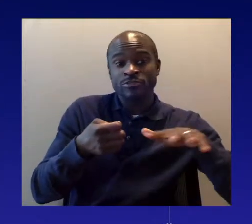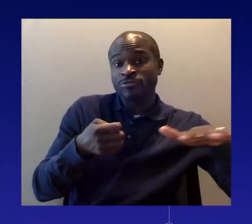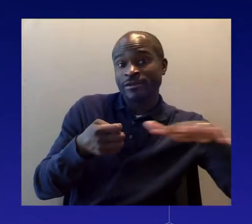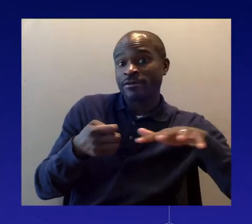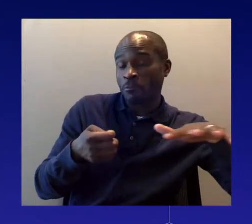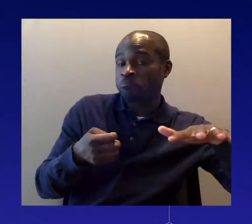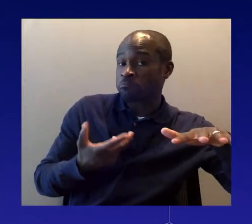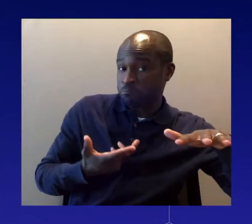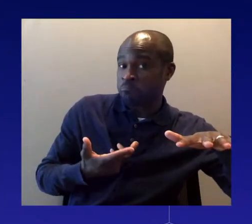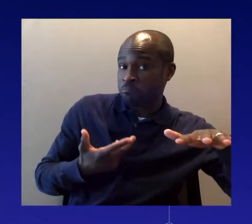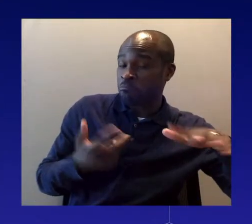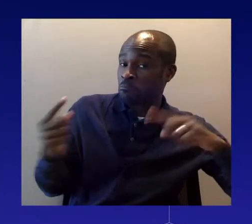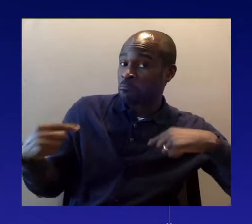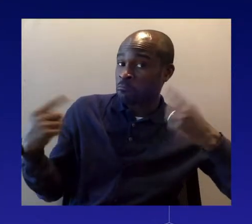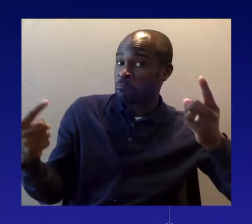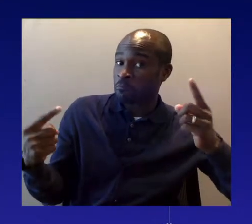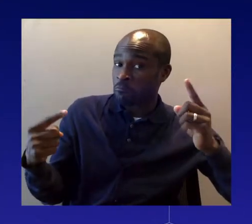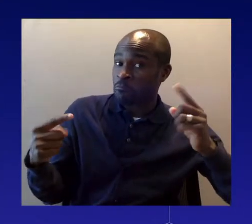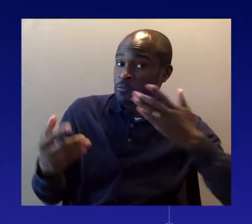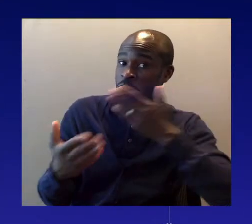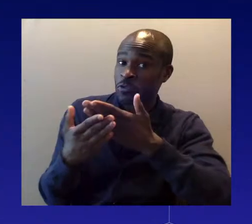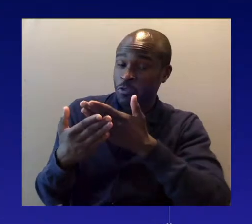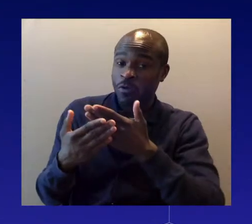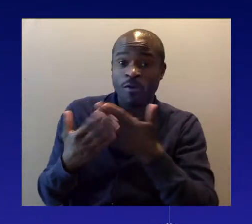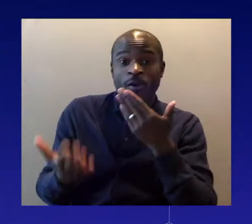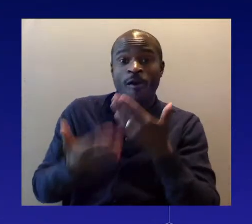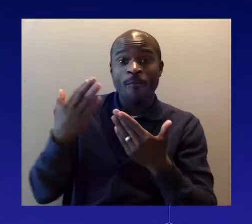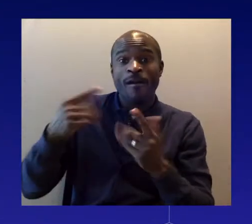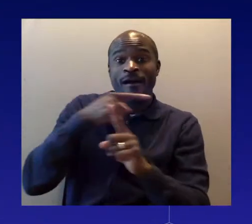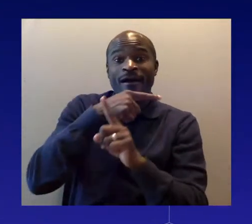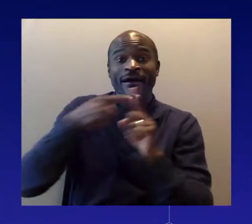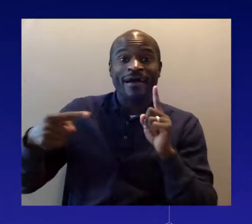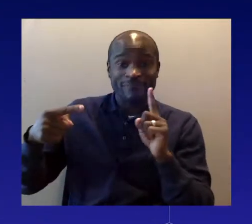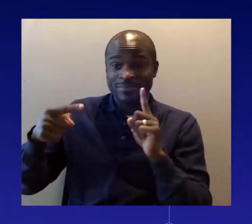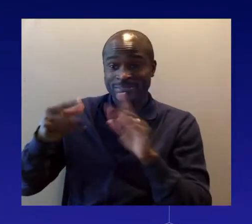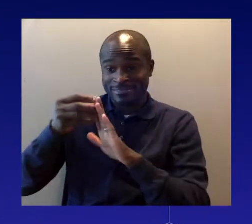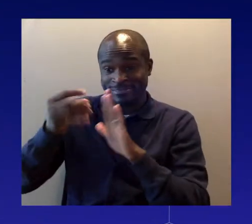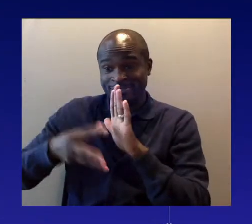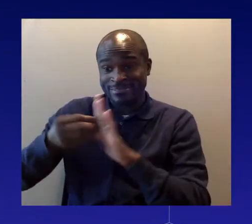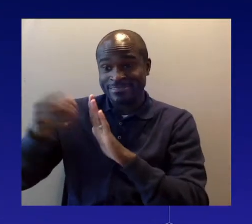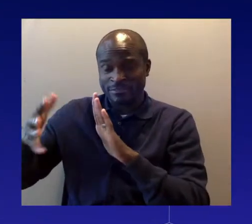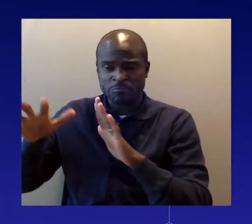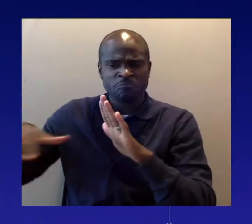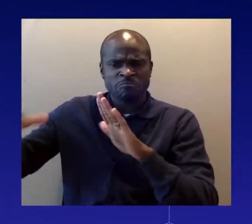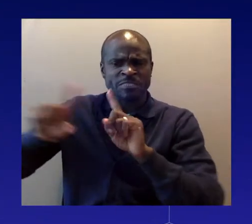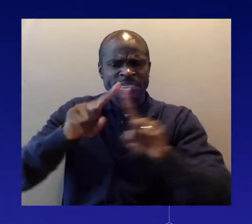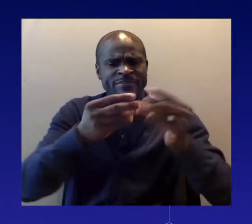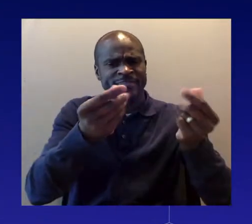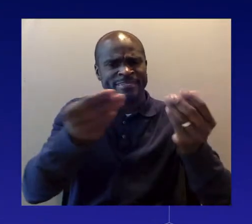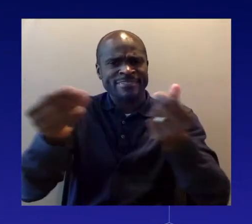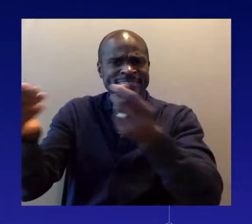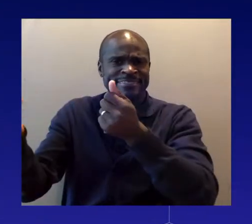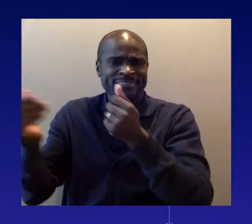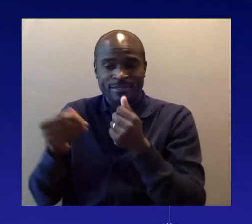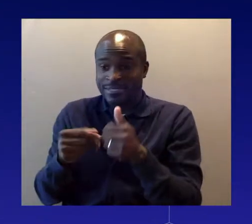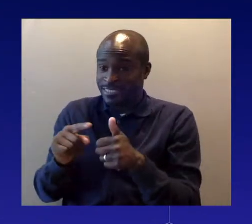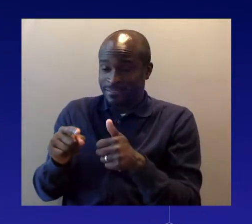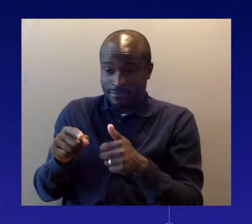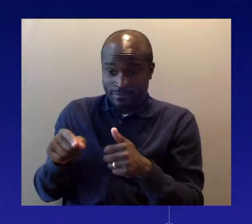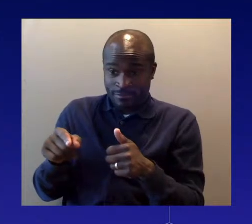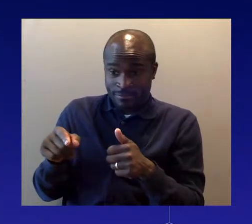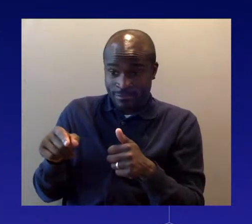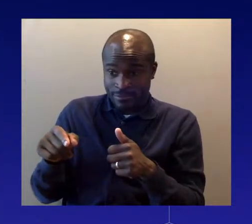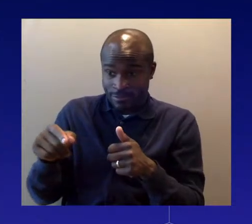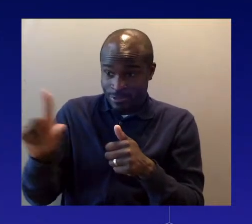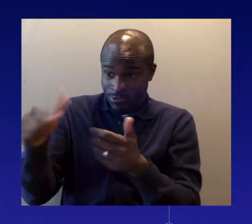well. Almost half of the students in the undergraduates in the 10 campuses are first in their family. They have a